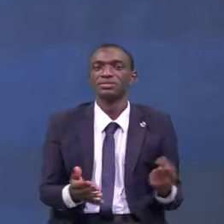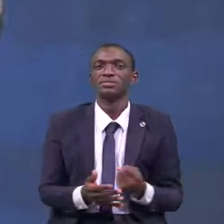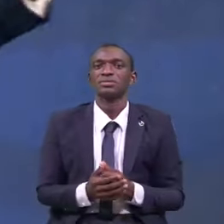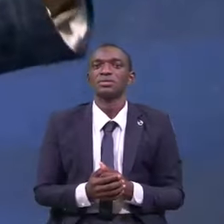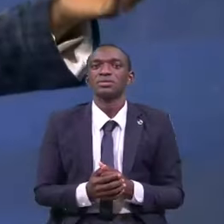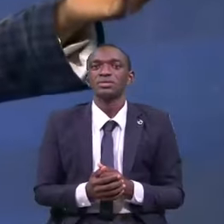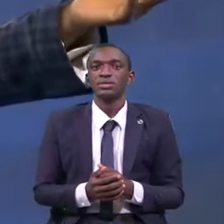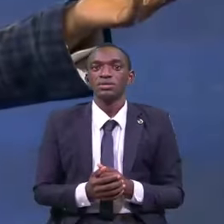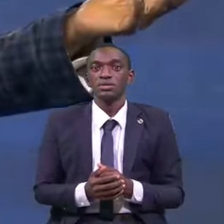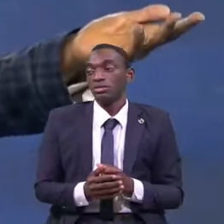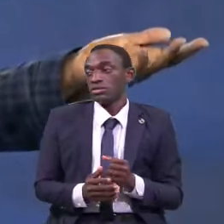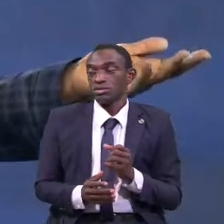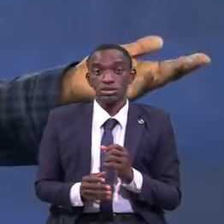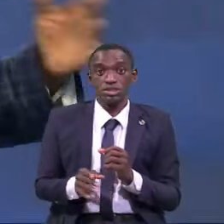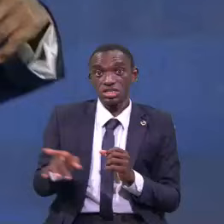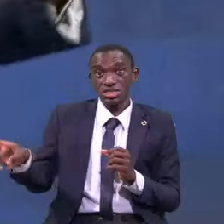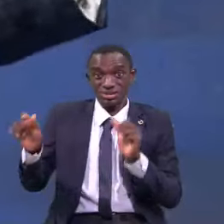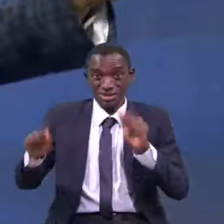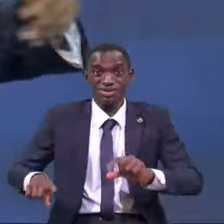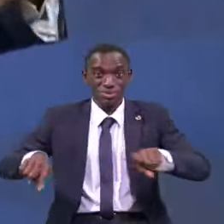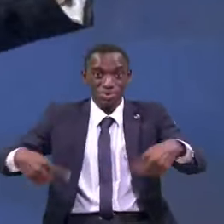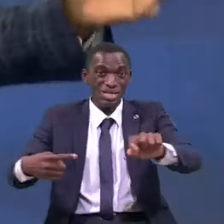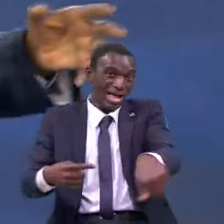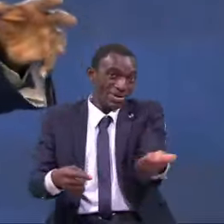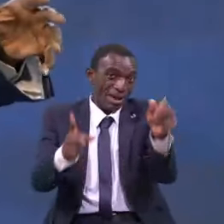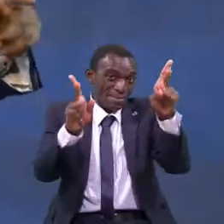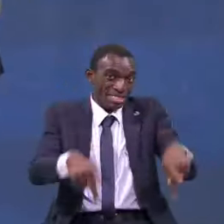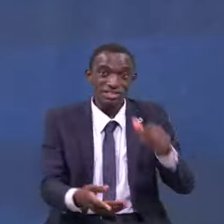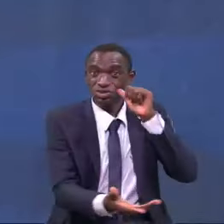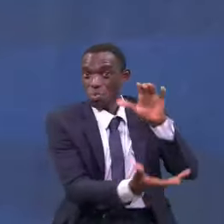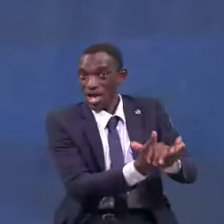They might go to another person's wife and have the